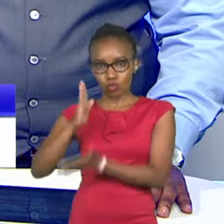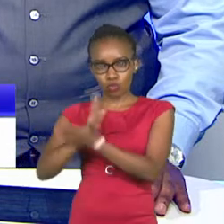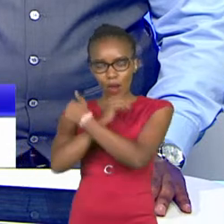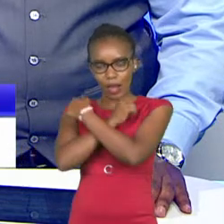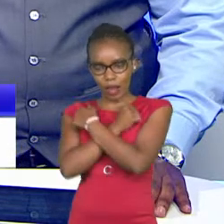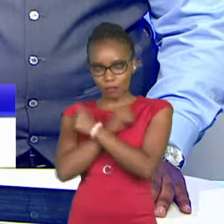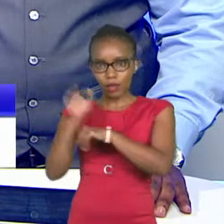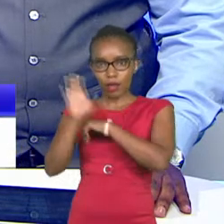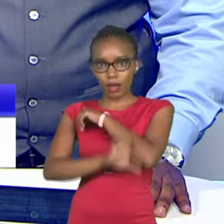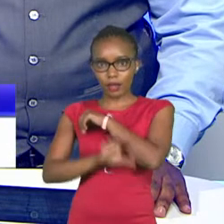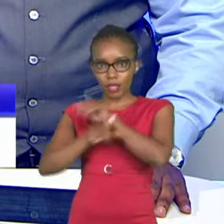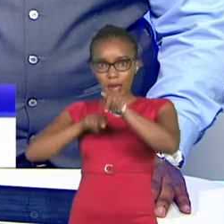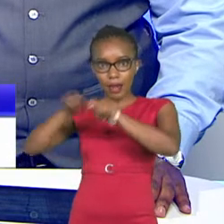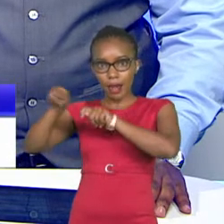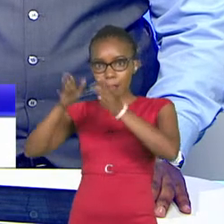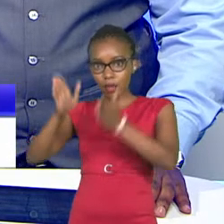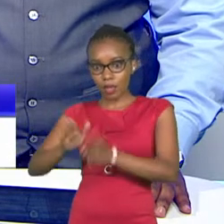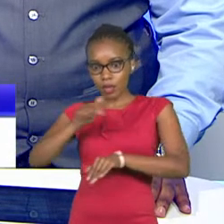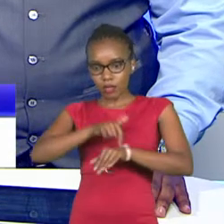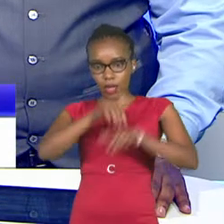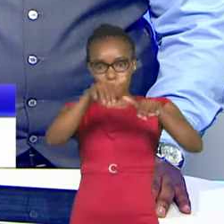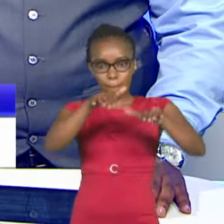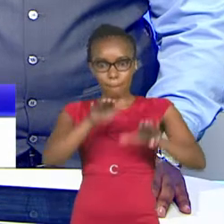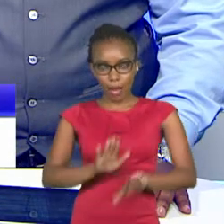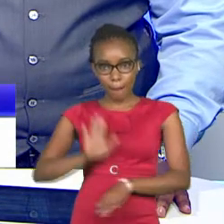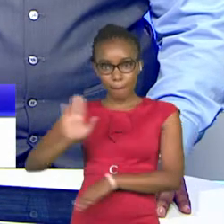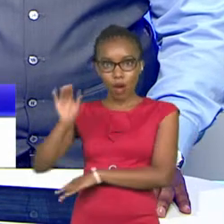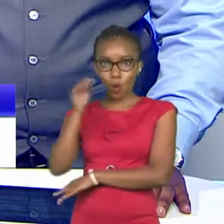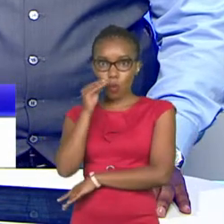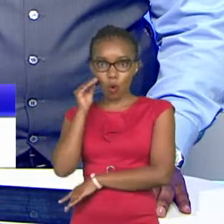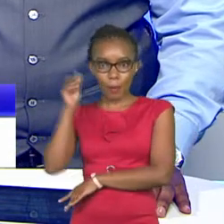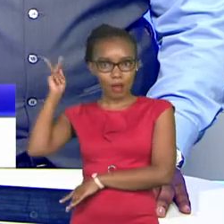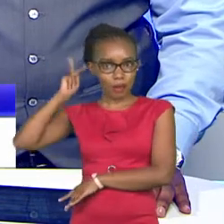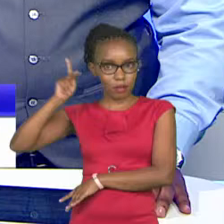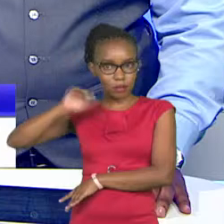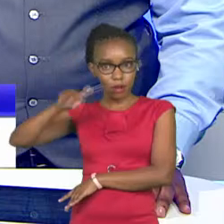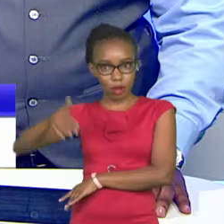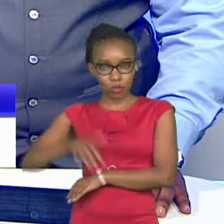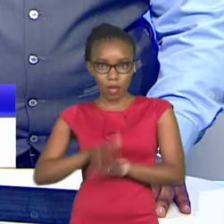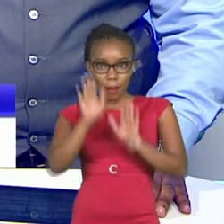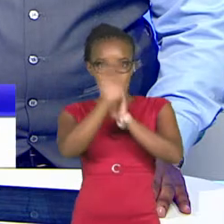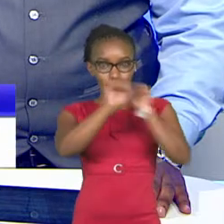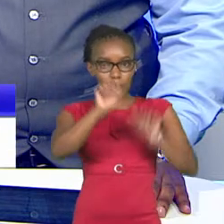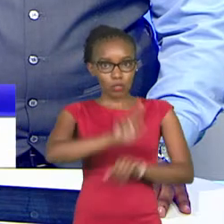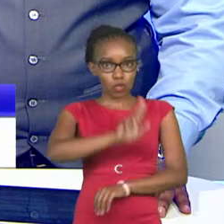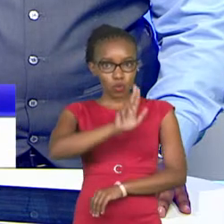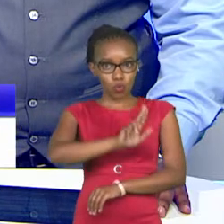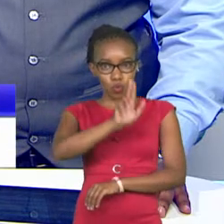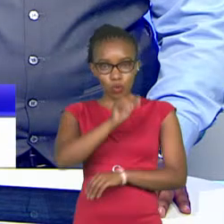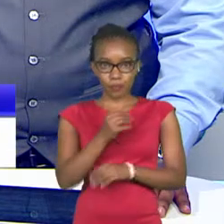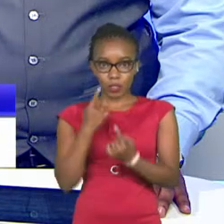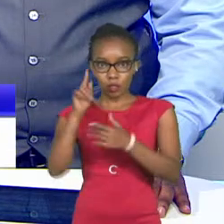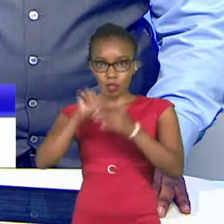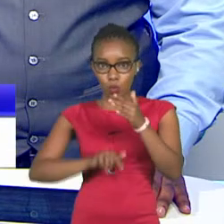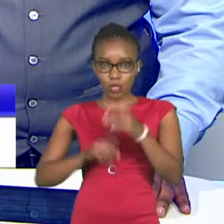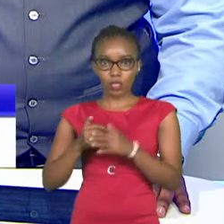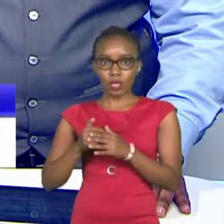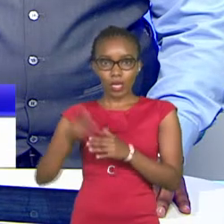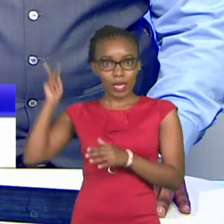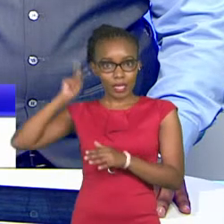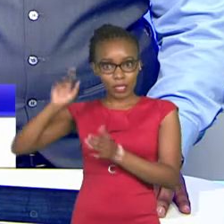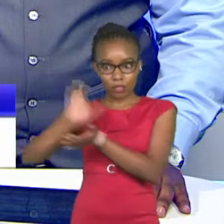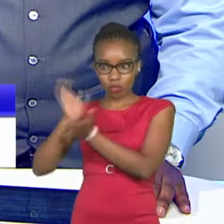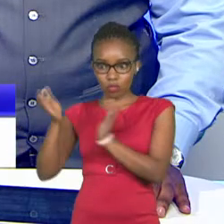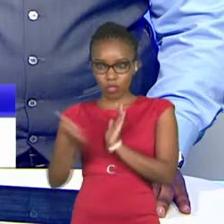administrator by leaders during his send-off at his Nyosia home in Kisii County. President Uhuru Kenyatta has renamed the Gusii Stadium to